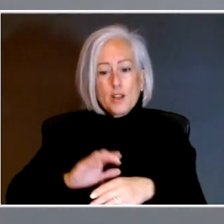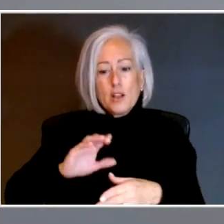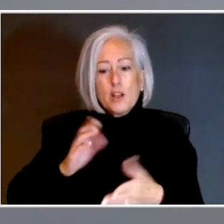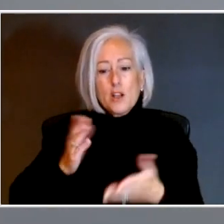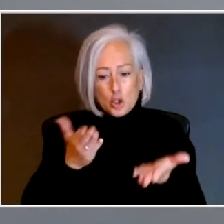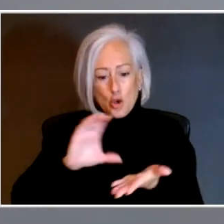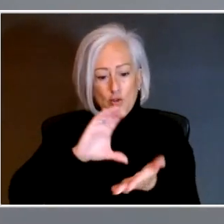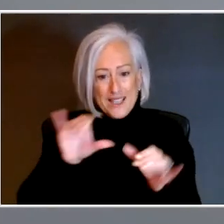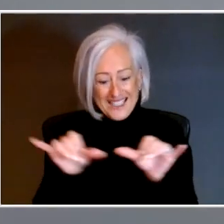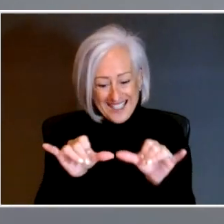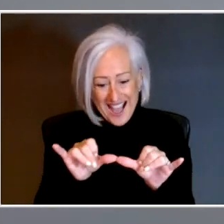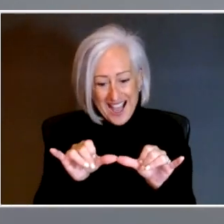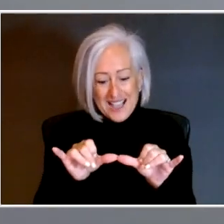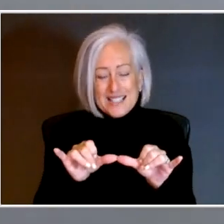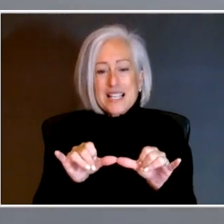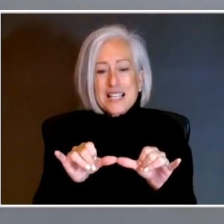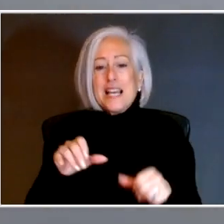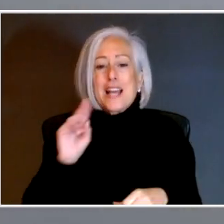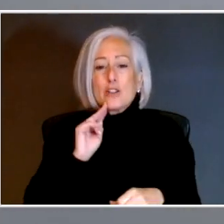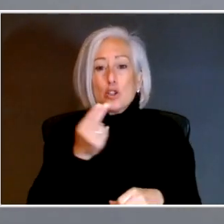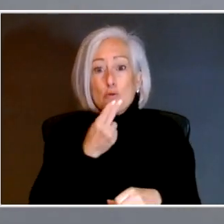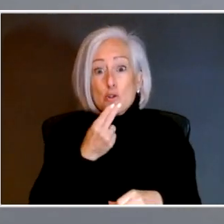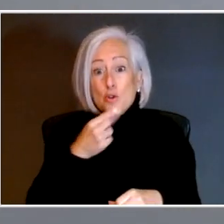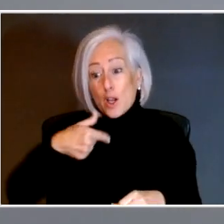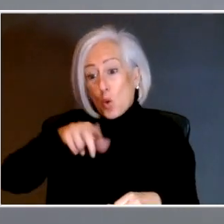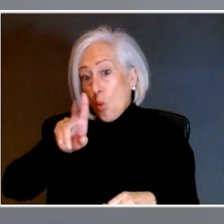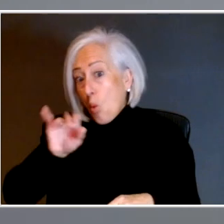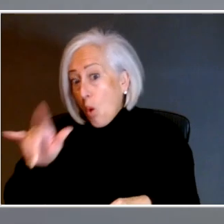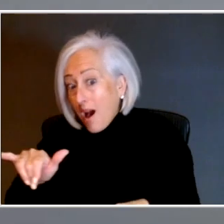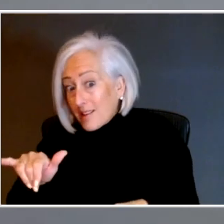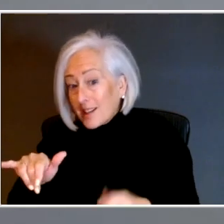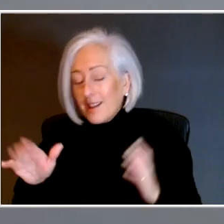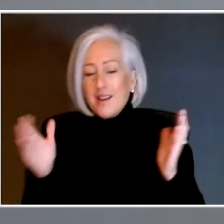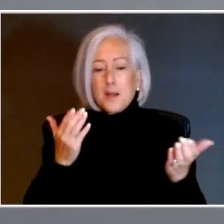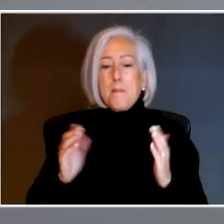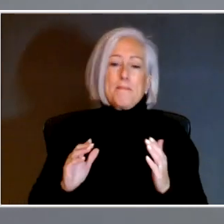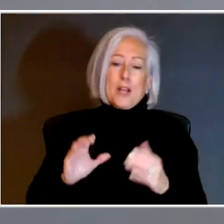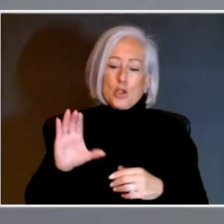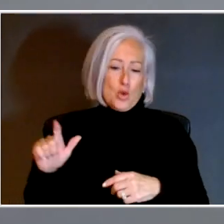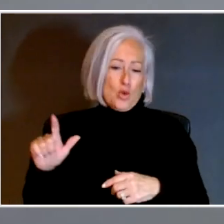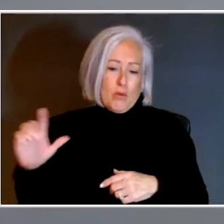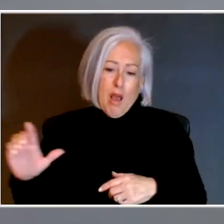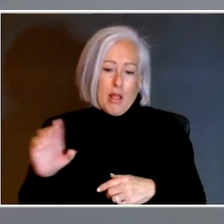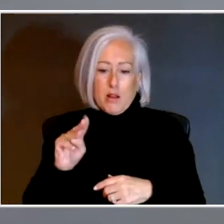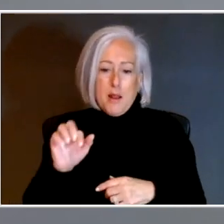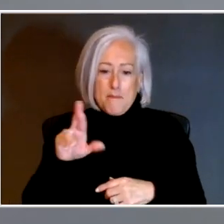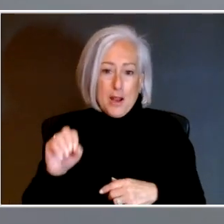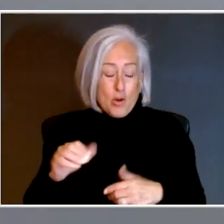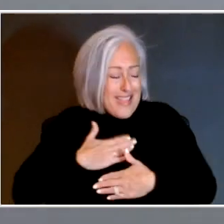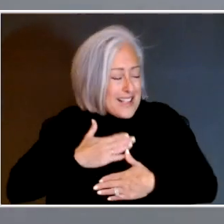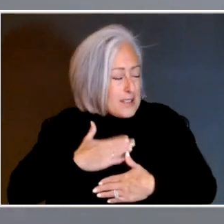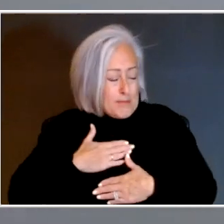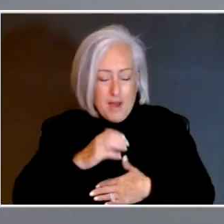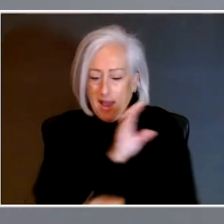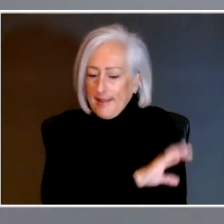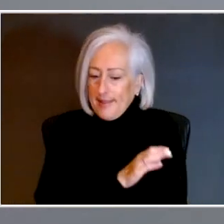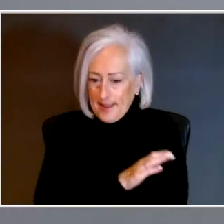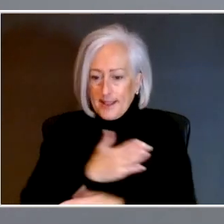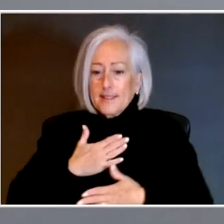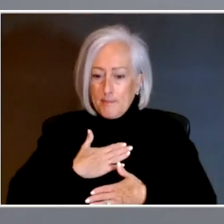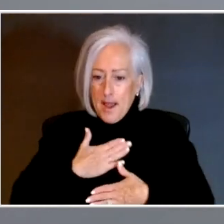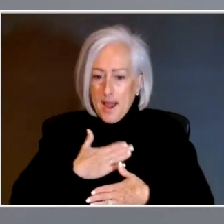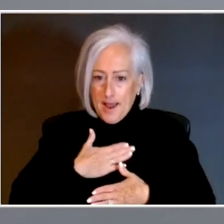and nutrient quality rather than the calories and macros. And that's sort of just personally how I run my clinic. So it is still